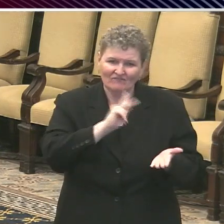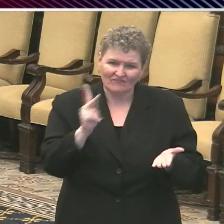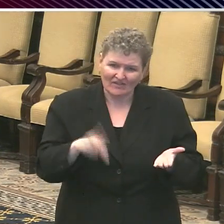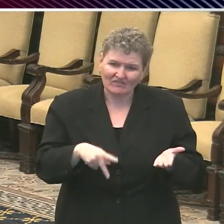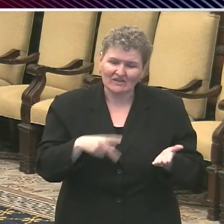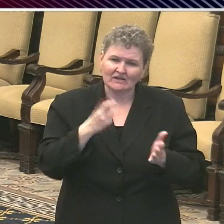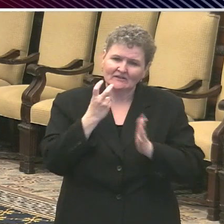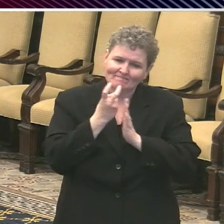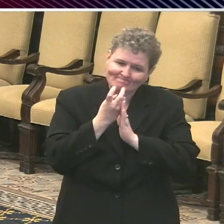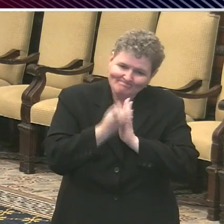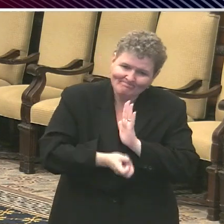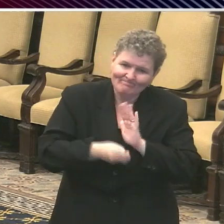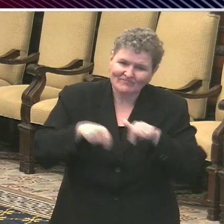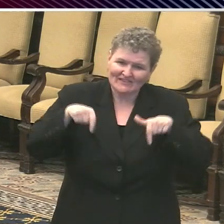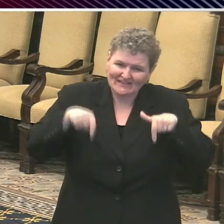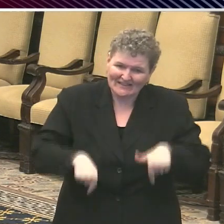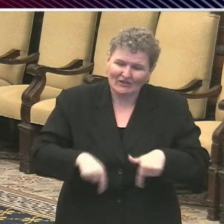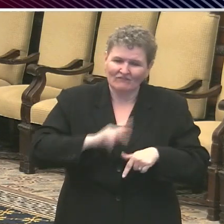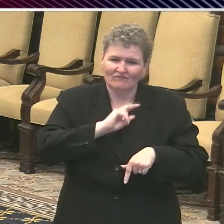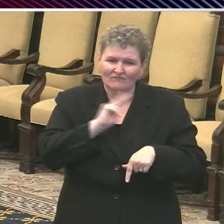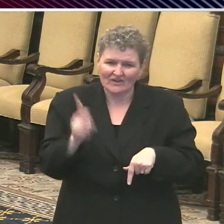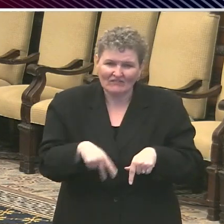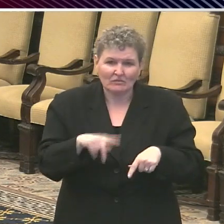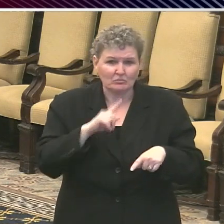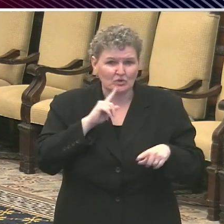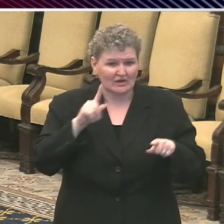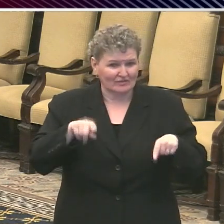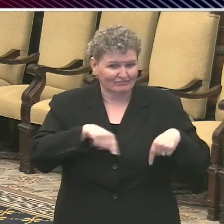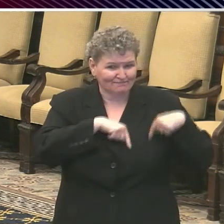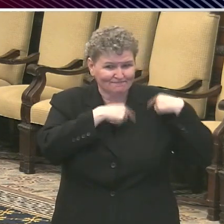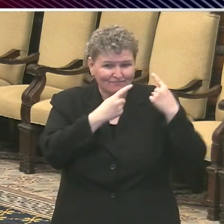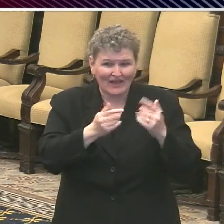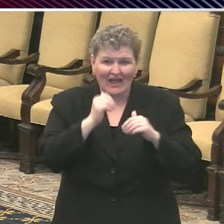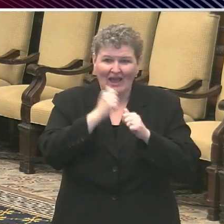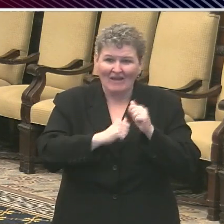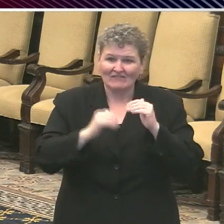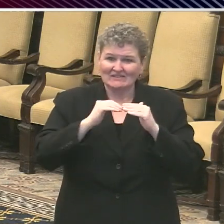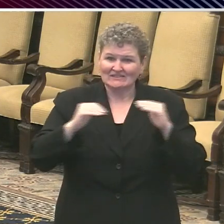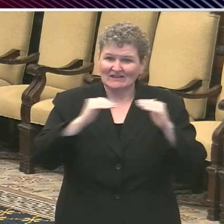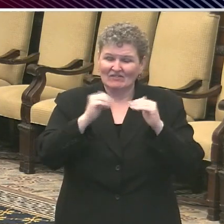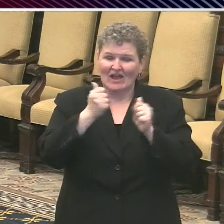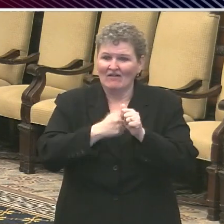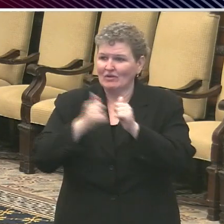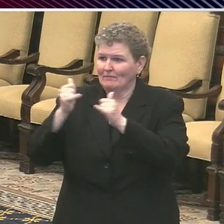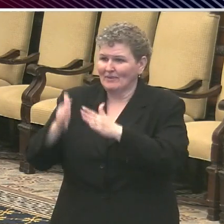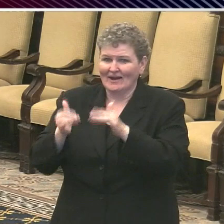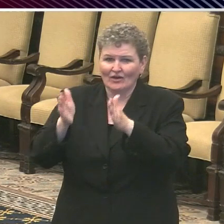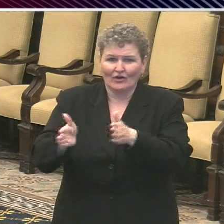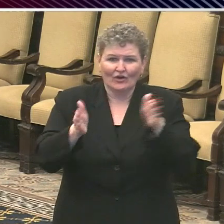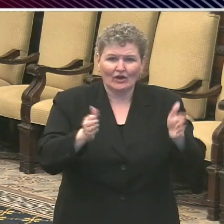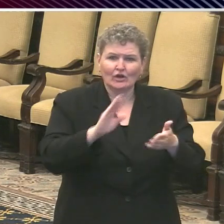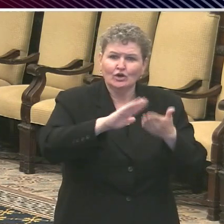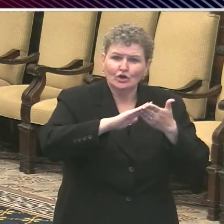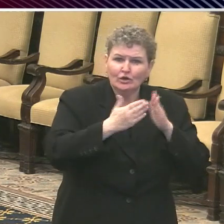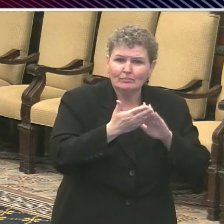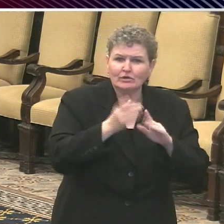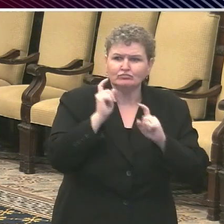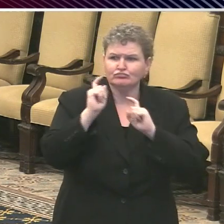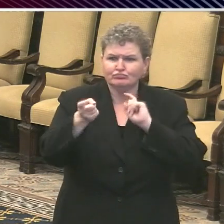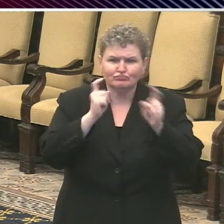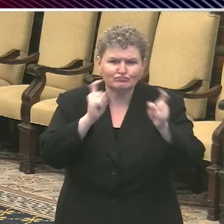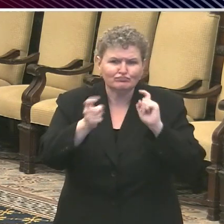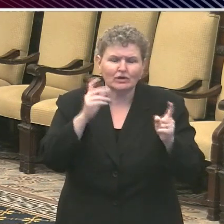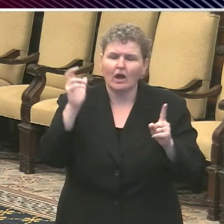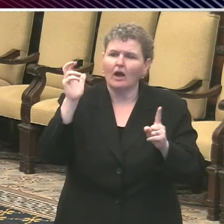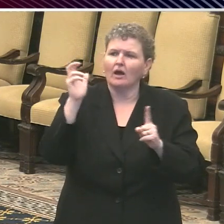Philadelphia issues going forward. So I think he's on every level, as a player, as a person, and as a community contributor. I think is a